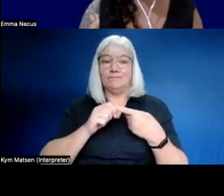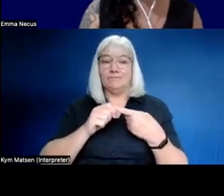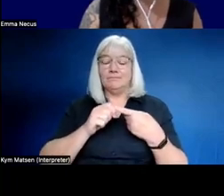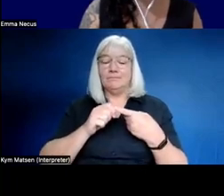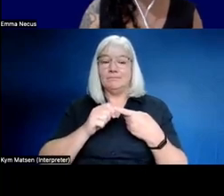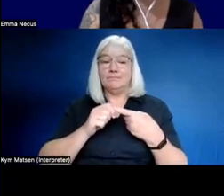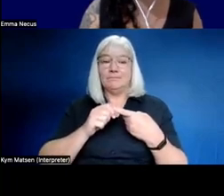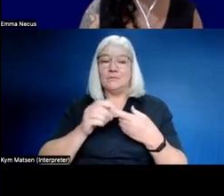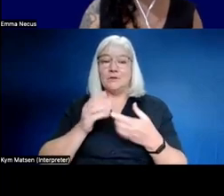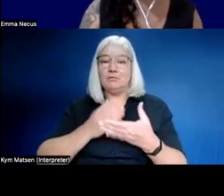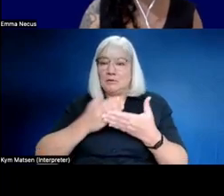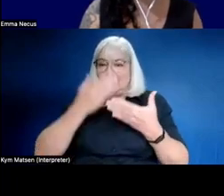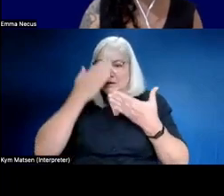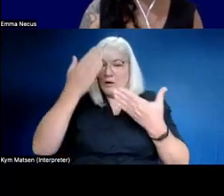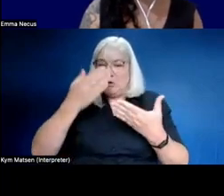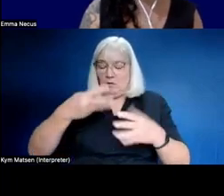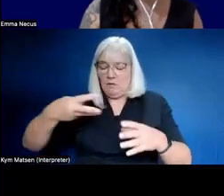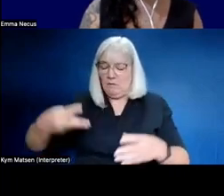of how much is on her fork